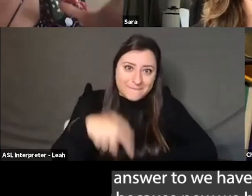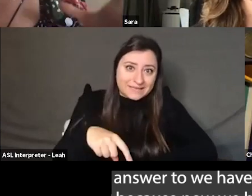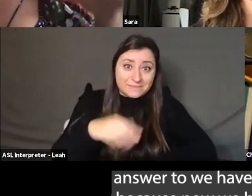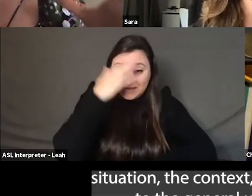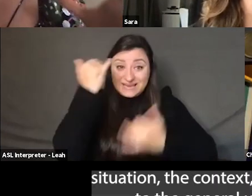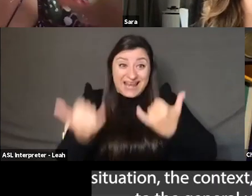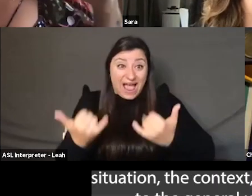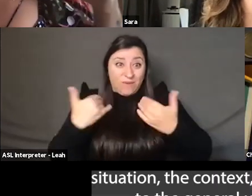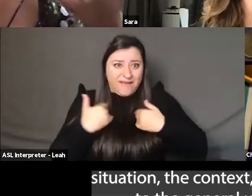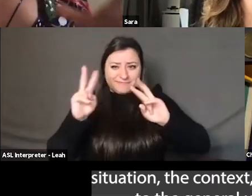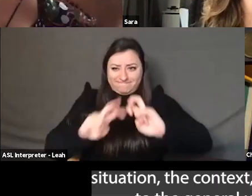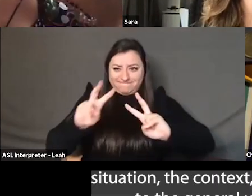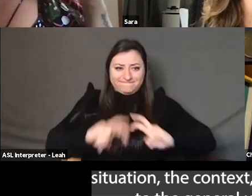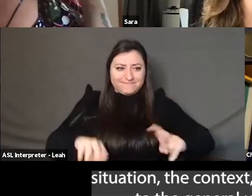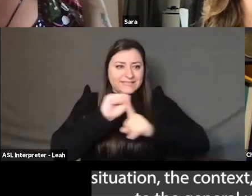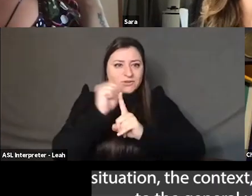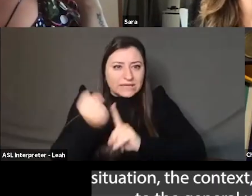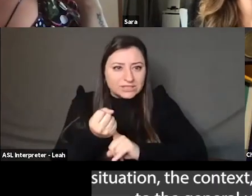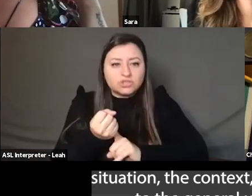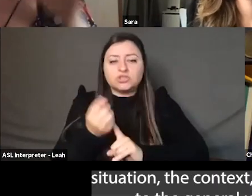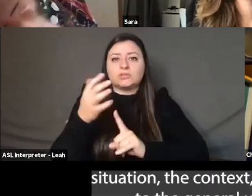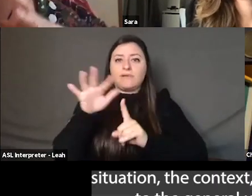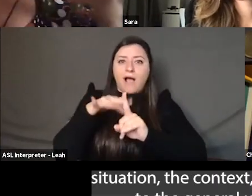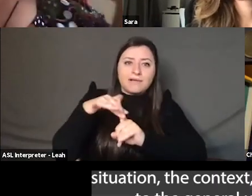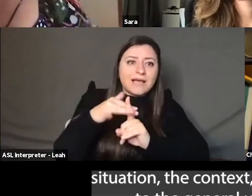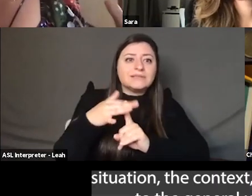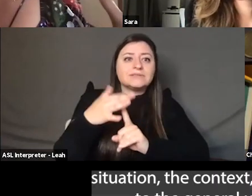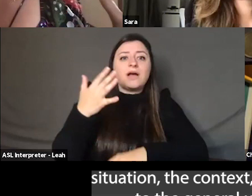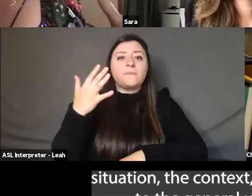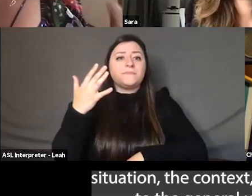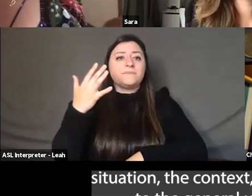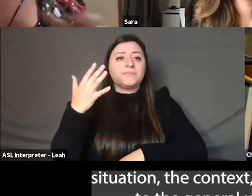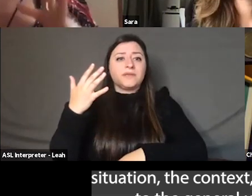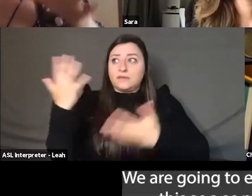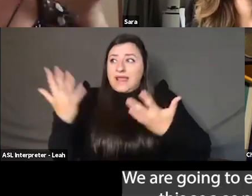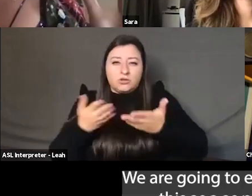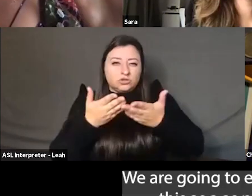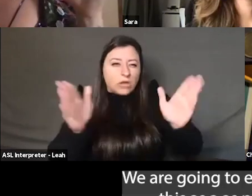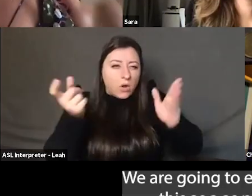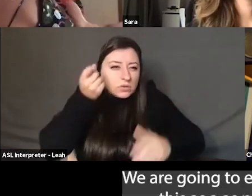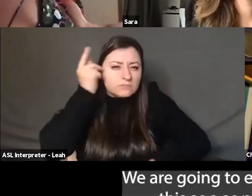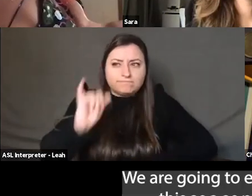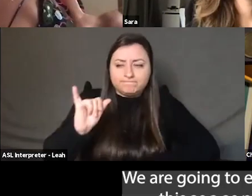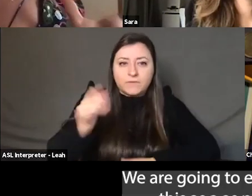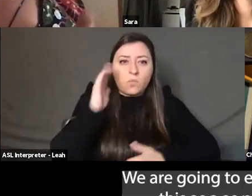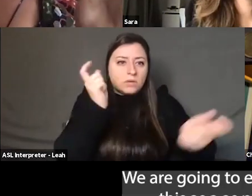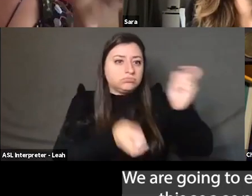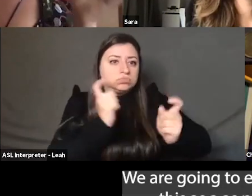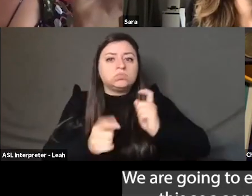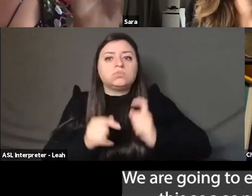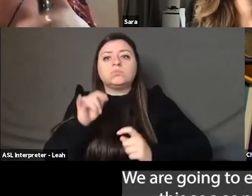have assessed the situation, the context, we have brought it to the general understanding. We are going to edit and provide